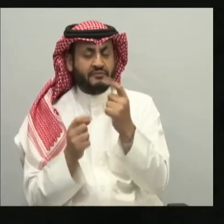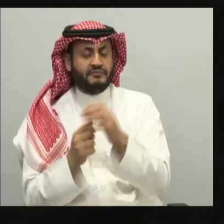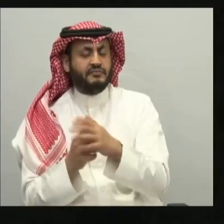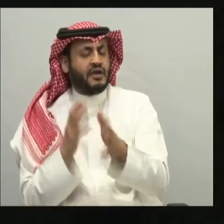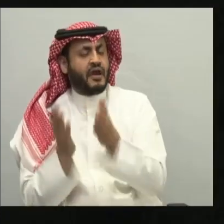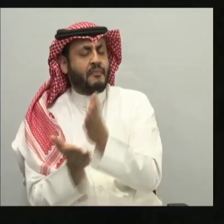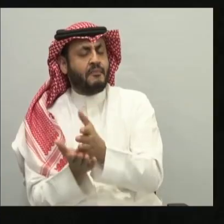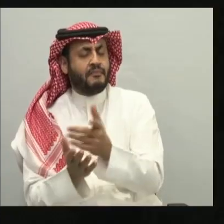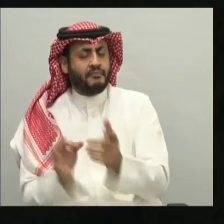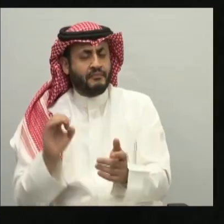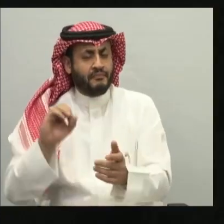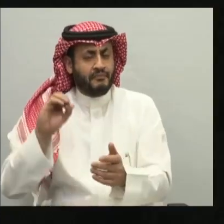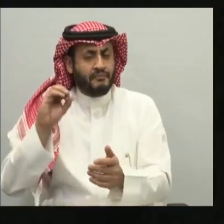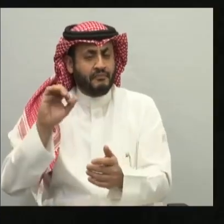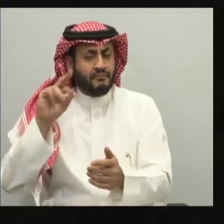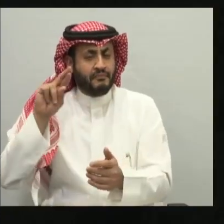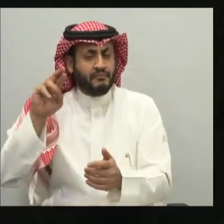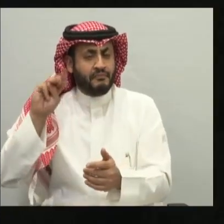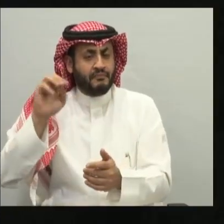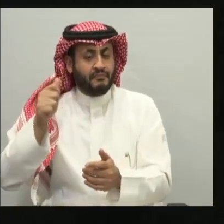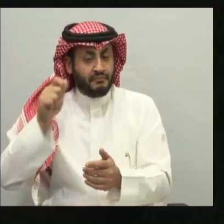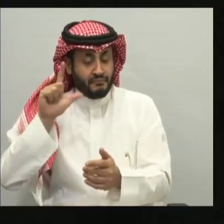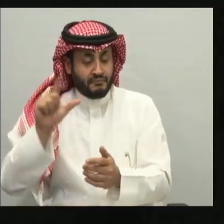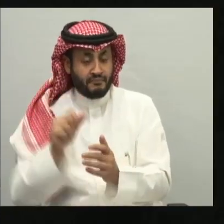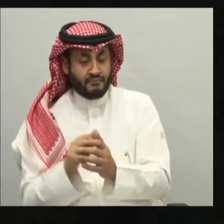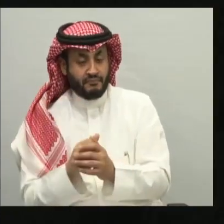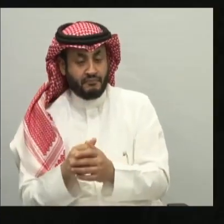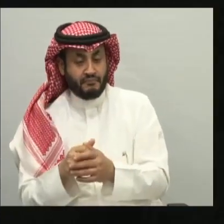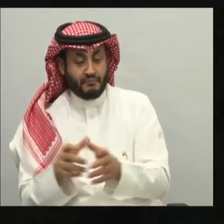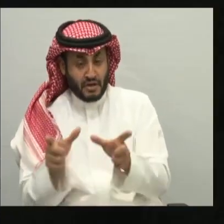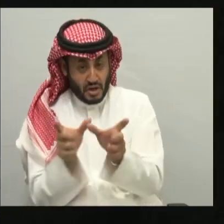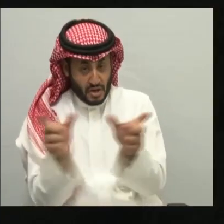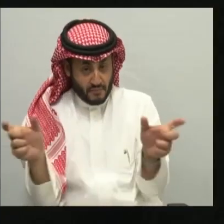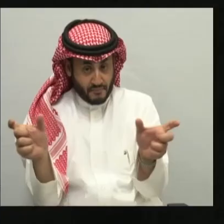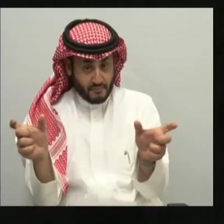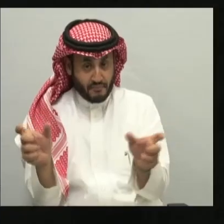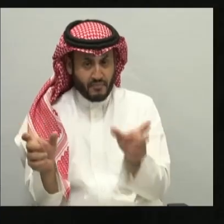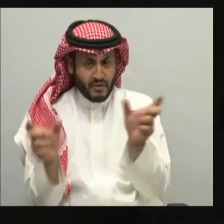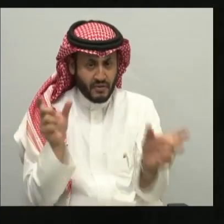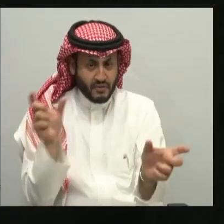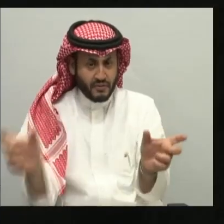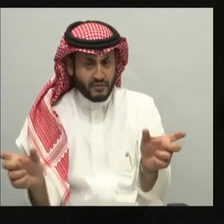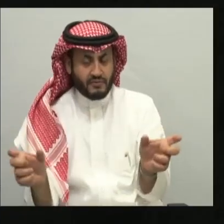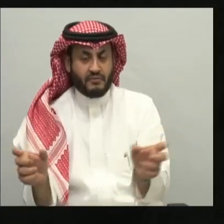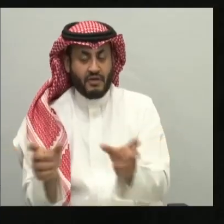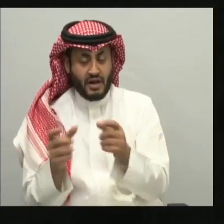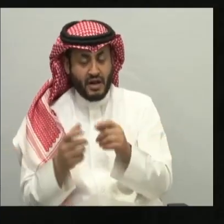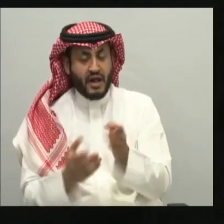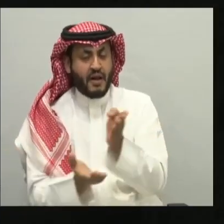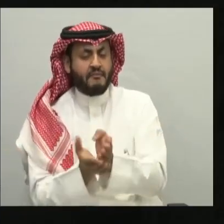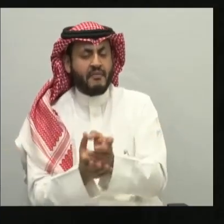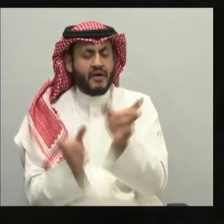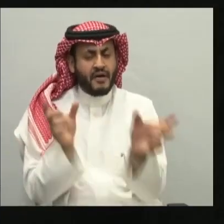formal situation, we use going to, we use it in full. So we said, I'm going to